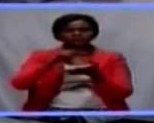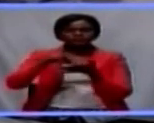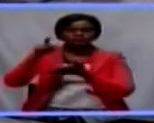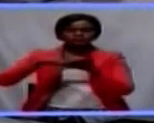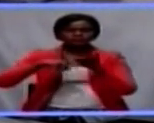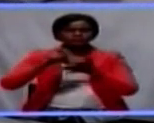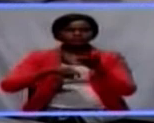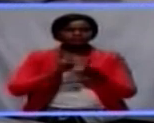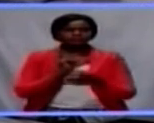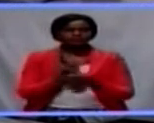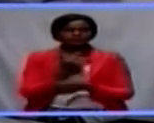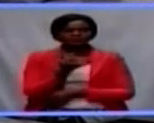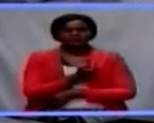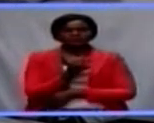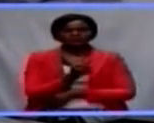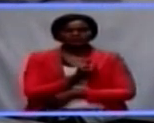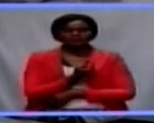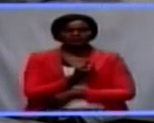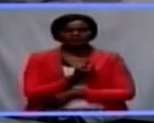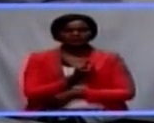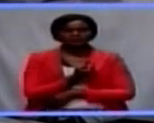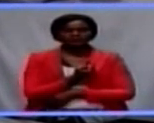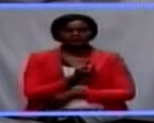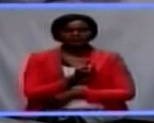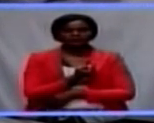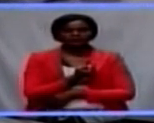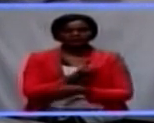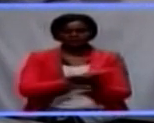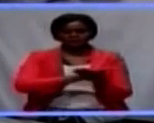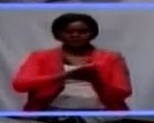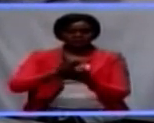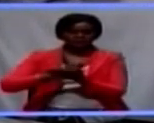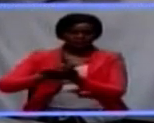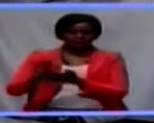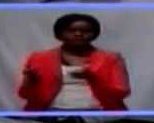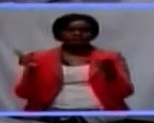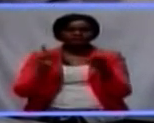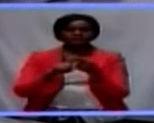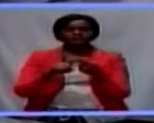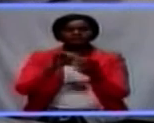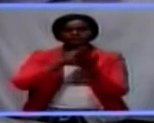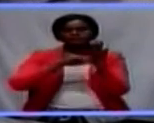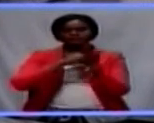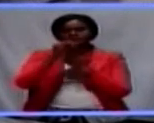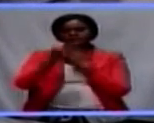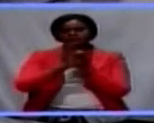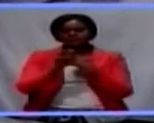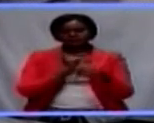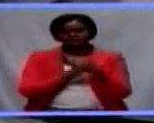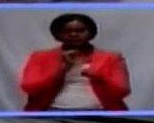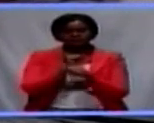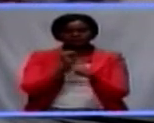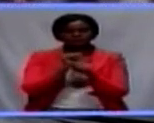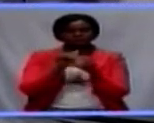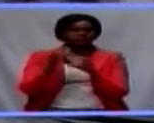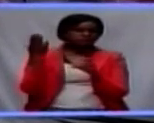we only issued tax clearance certificates up to June. because we are working on this in the background. Right. We